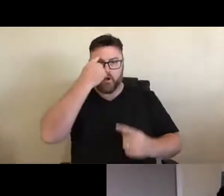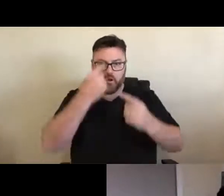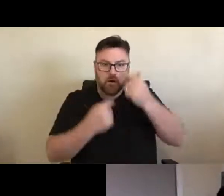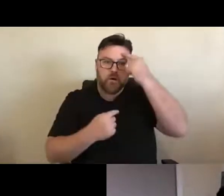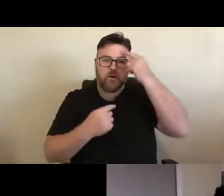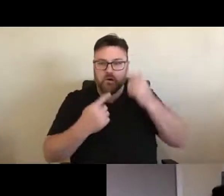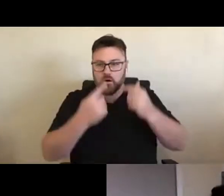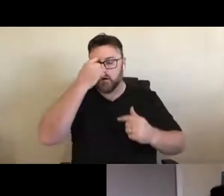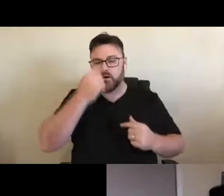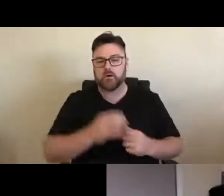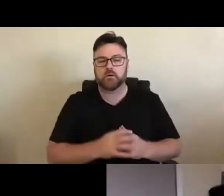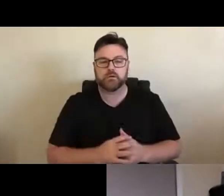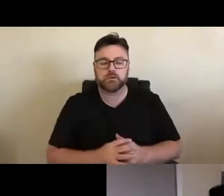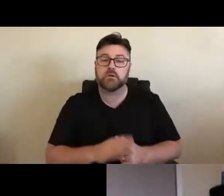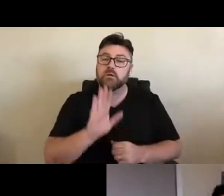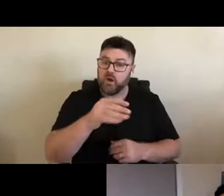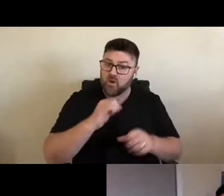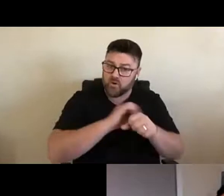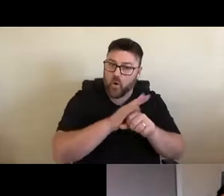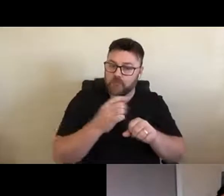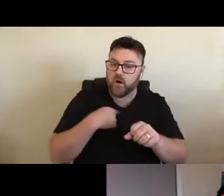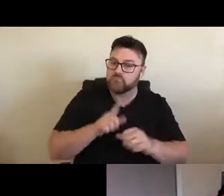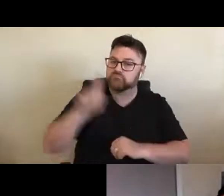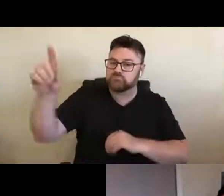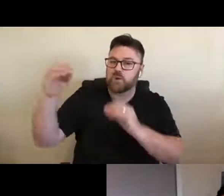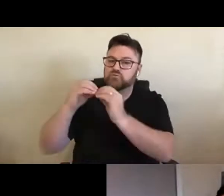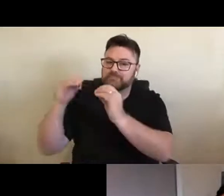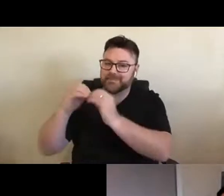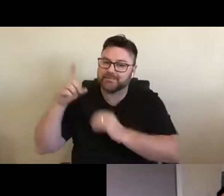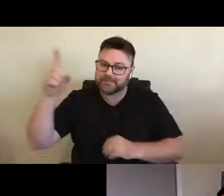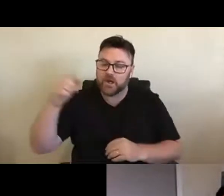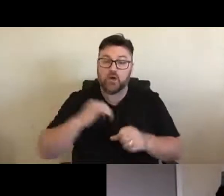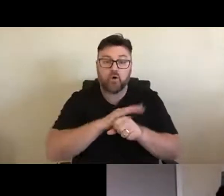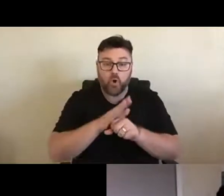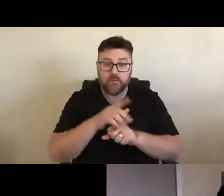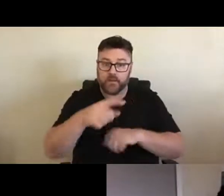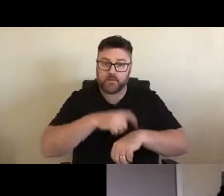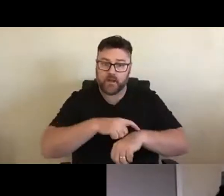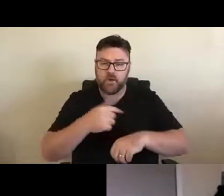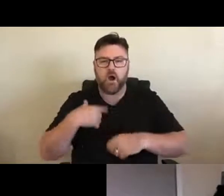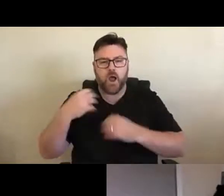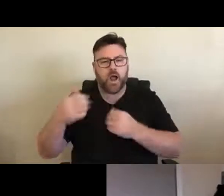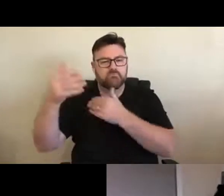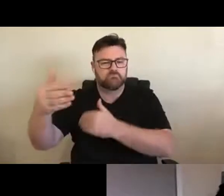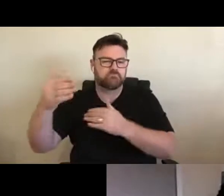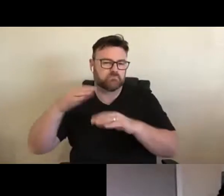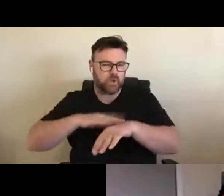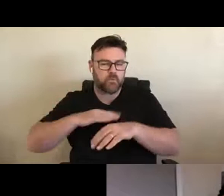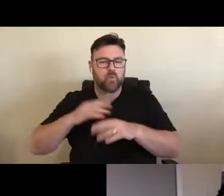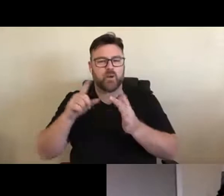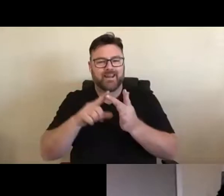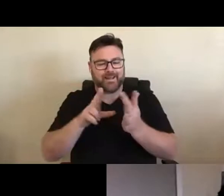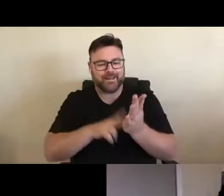period of time, and my paintings became, I did a series called Inscapes because it was